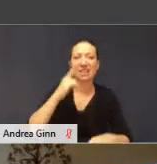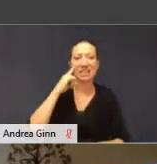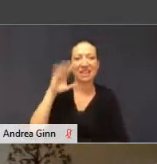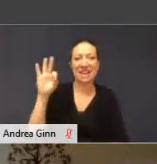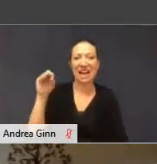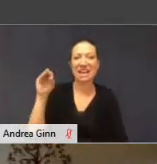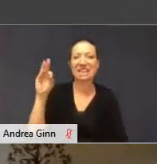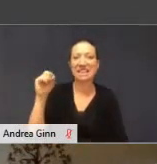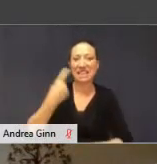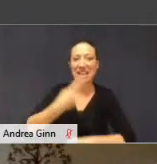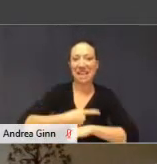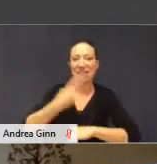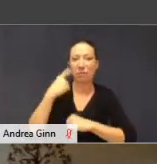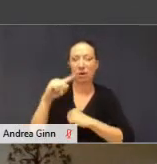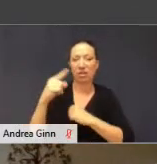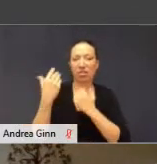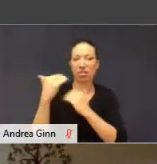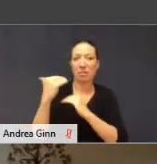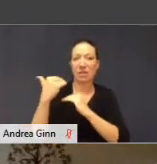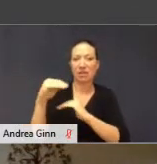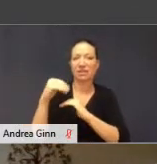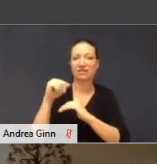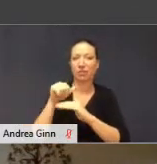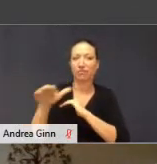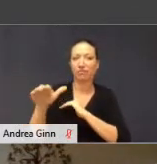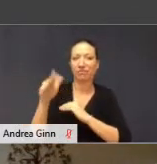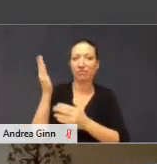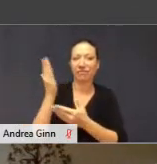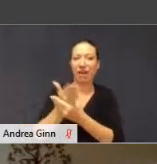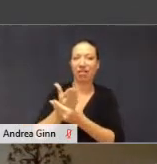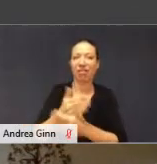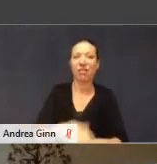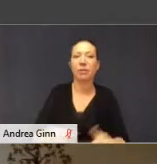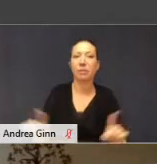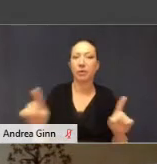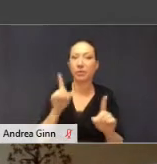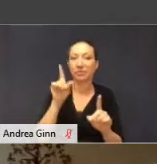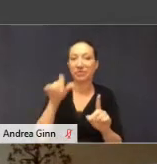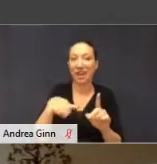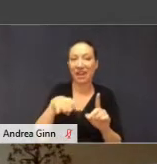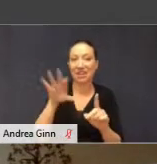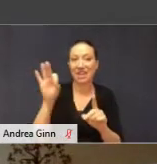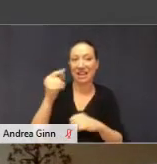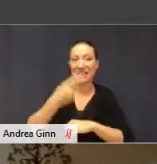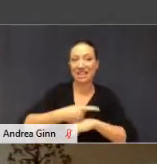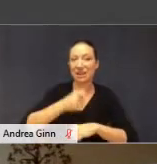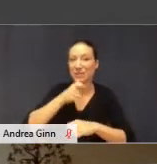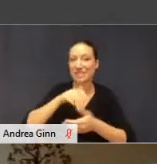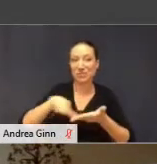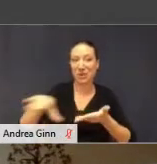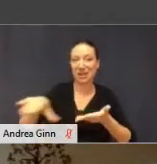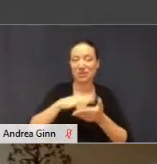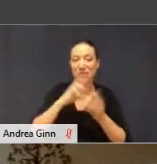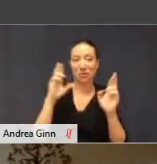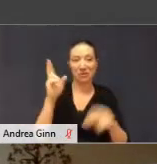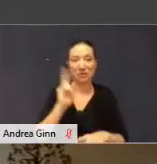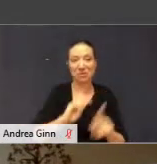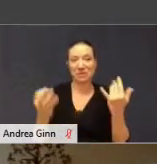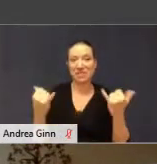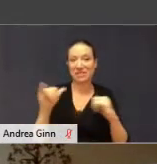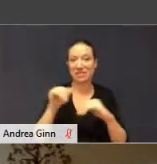days for timely filing, but we did not waive that, so folks are hopefully still submitting within that time